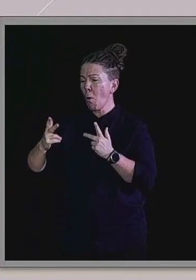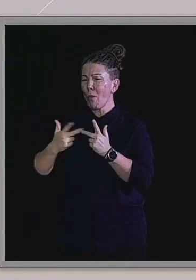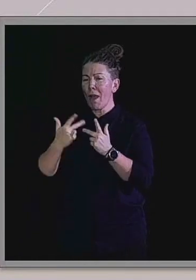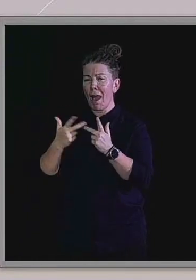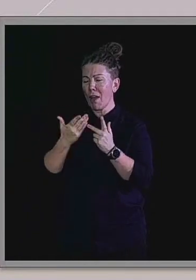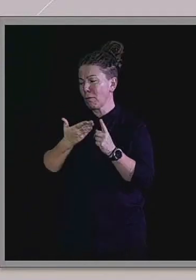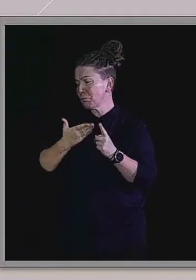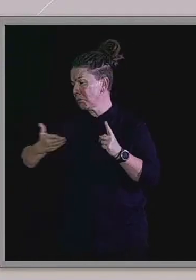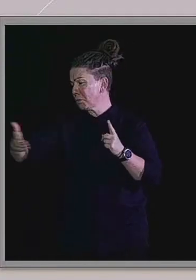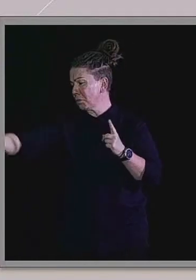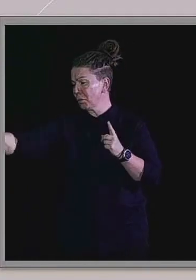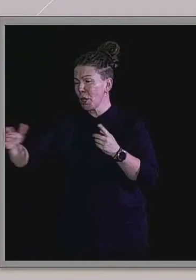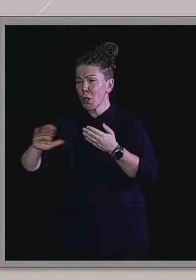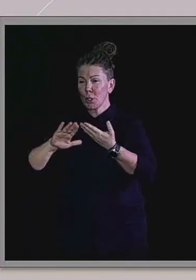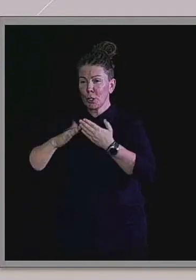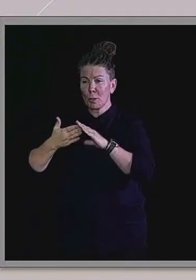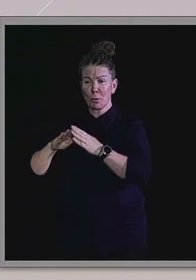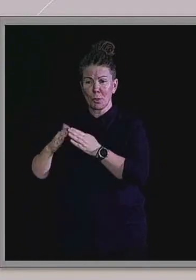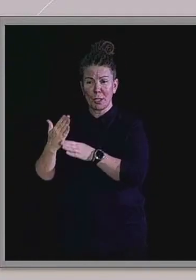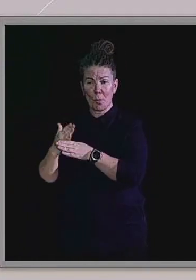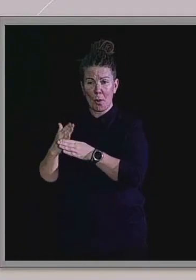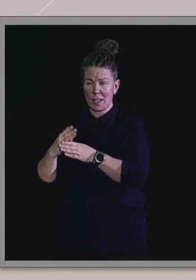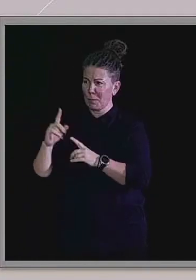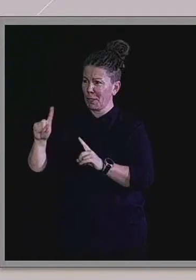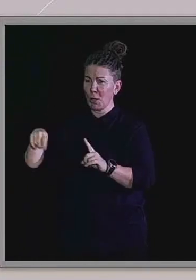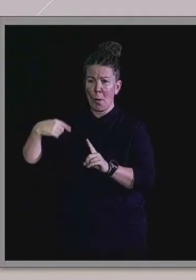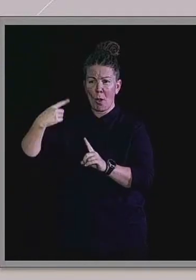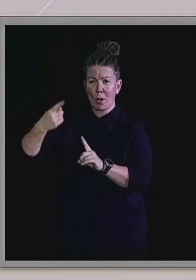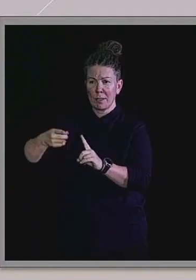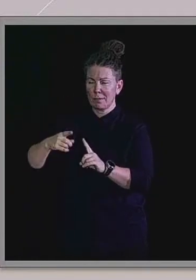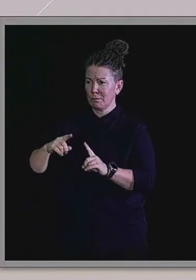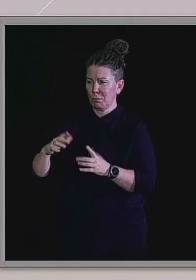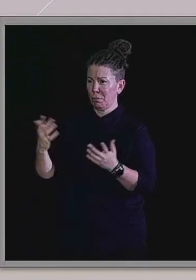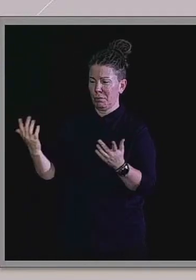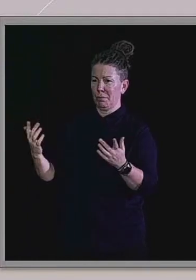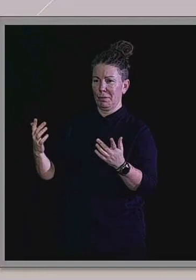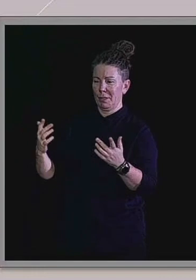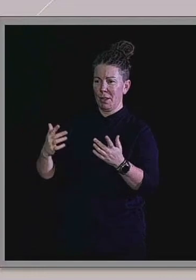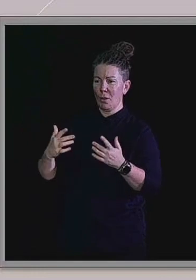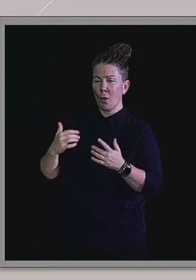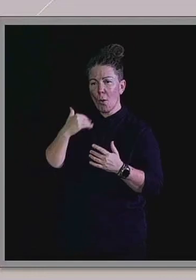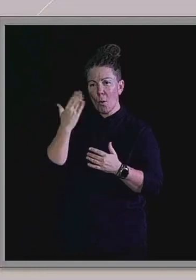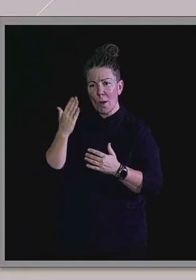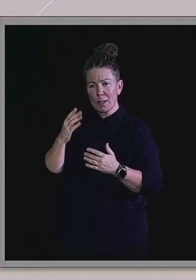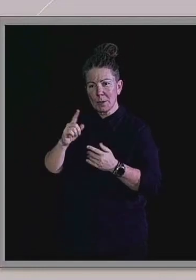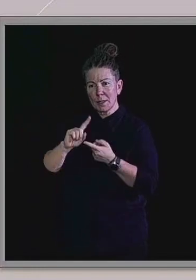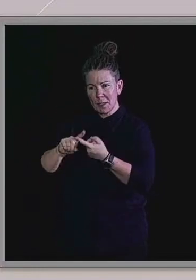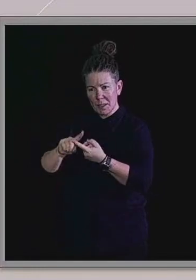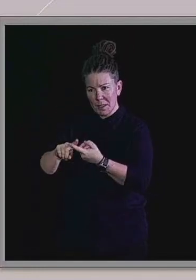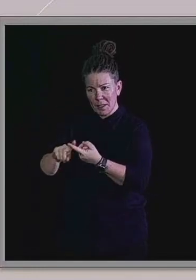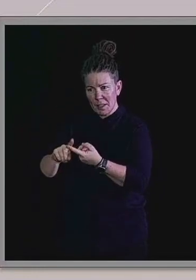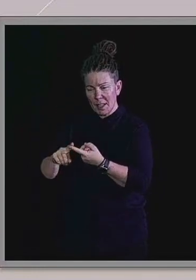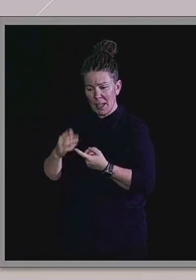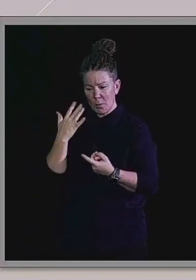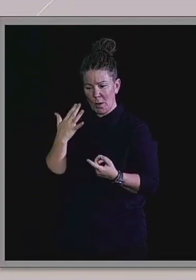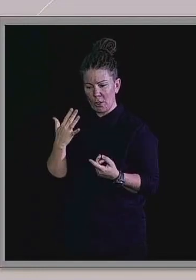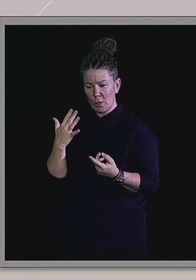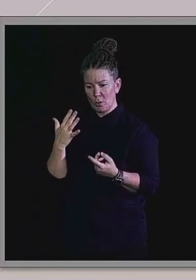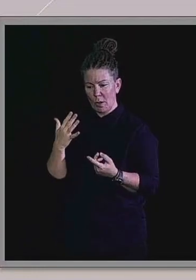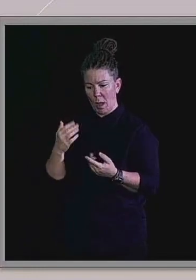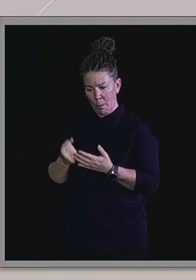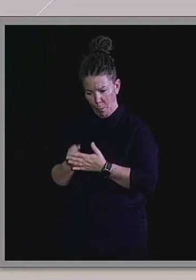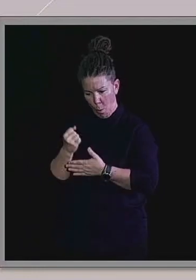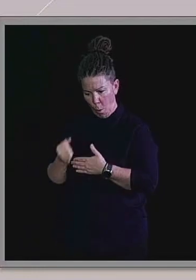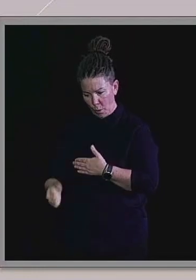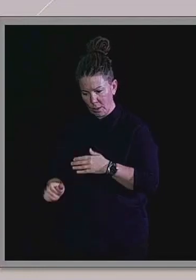has been going on in your life for a lot longer, going far back to CDP, but also a time from when you were born is to build up this community,